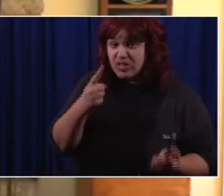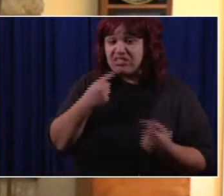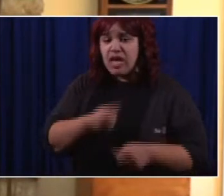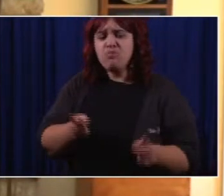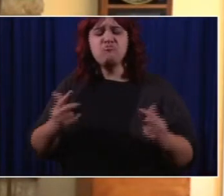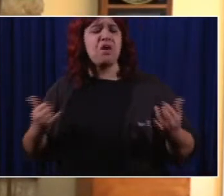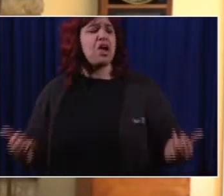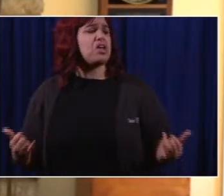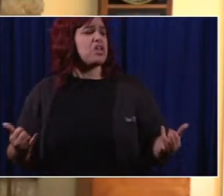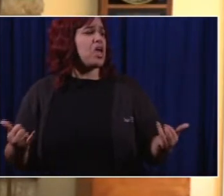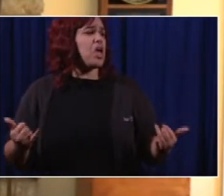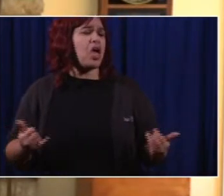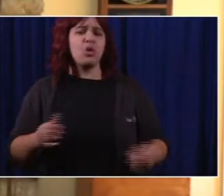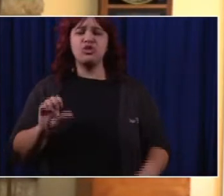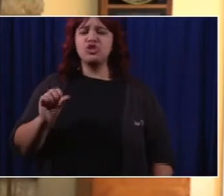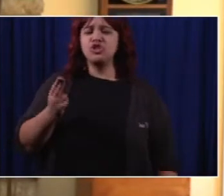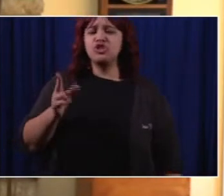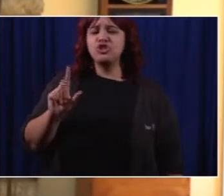order?